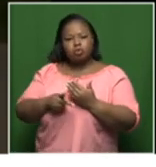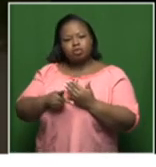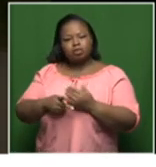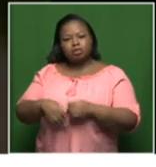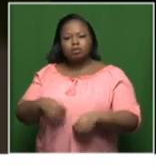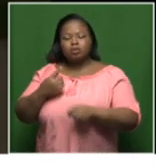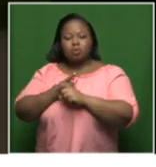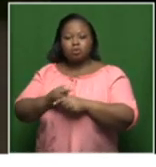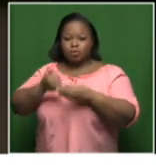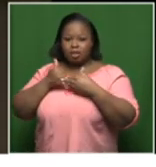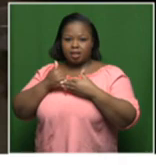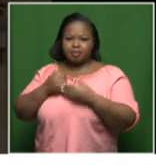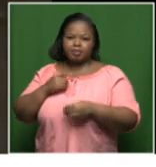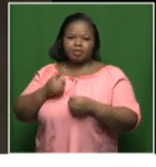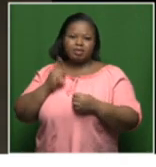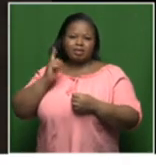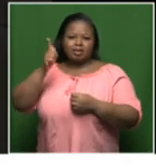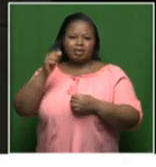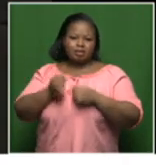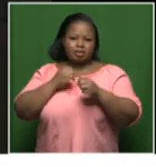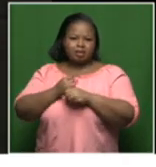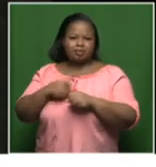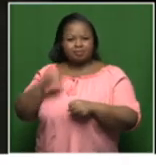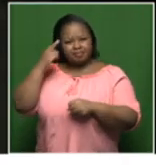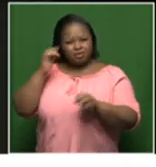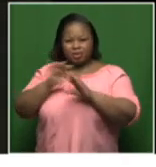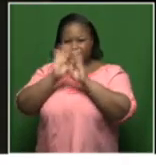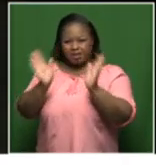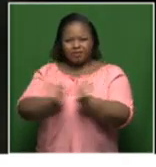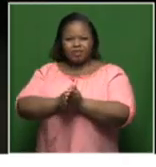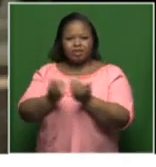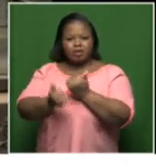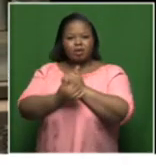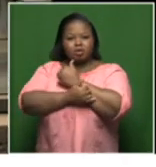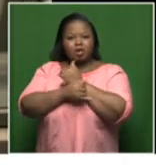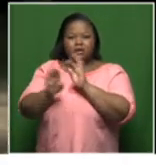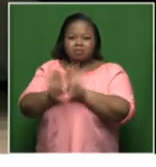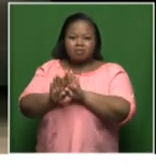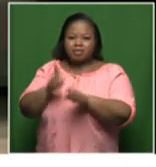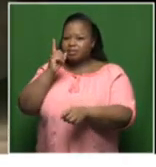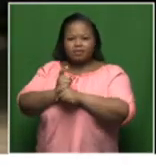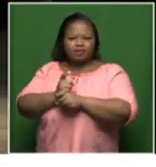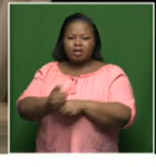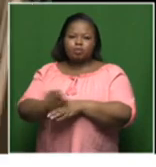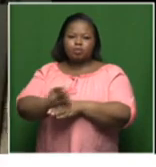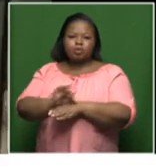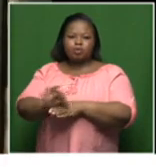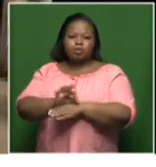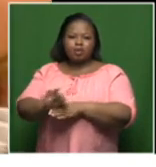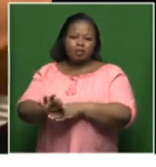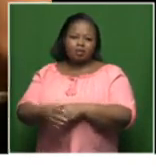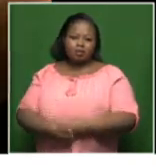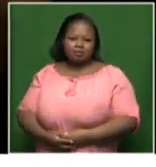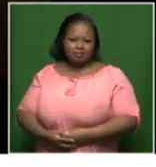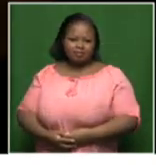Bull, hopefully the second half of the year. But I think with everything kind of still shut down, it's really hard to do any planning. So I guess it's just, yeah,